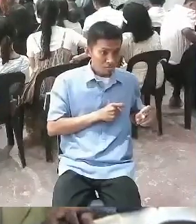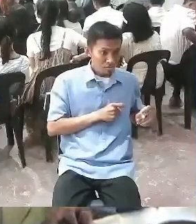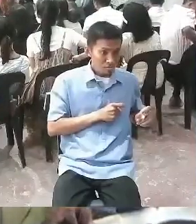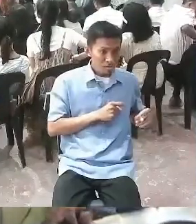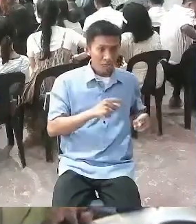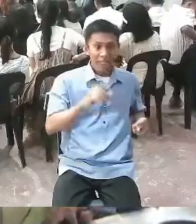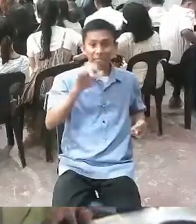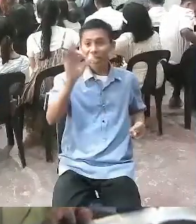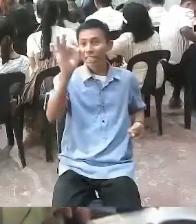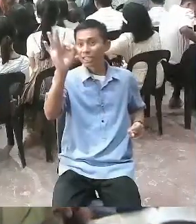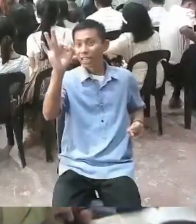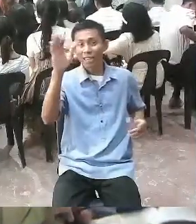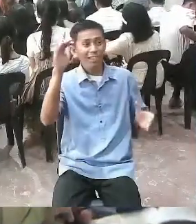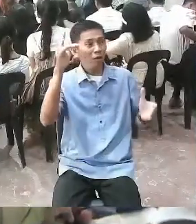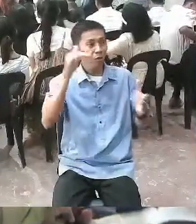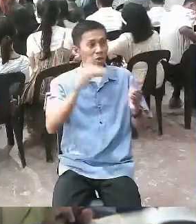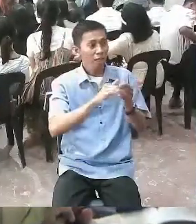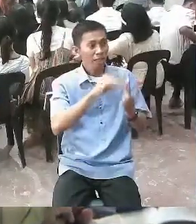90,885.